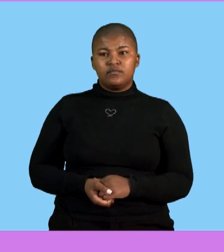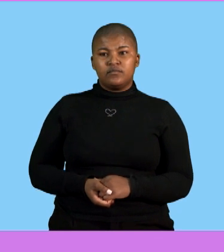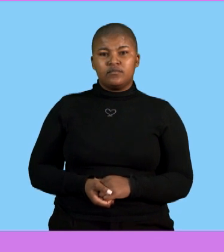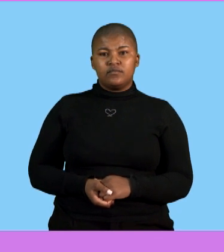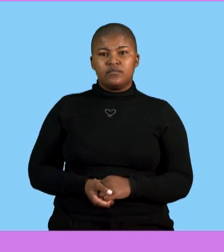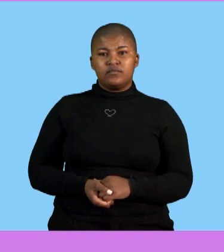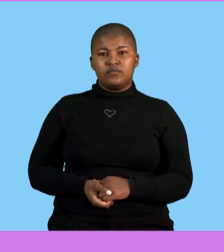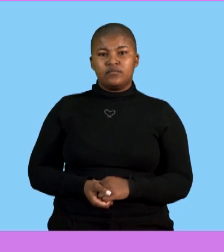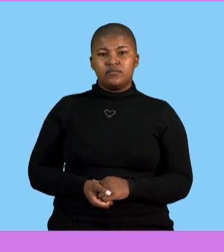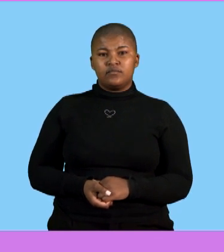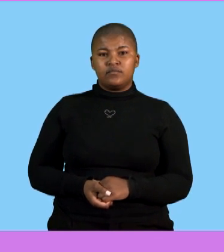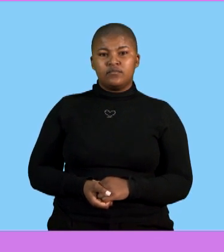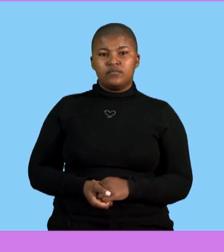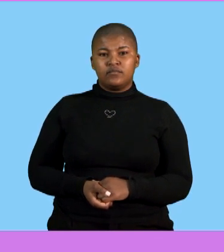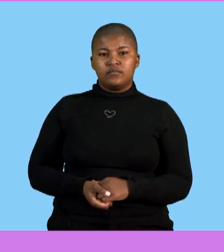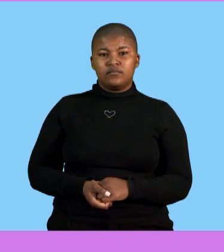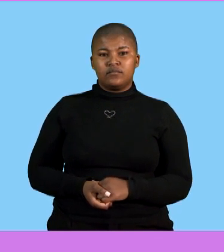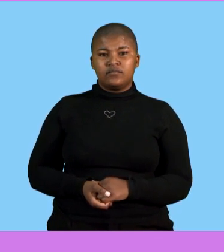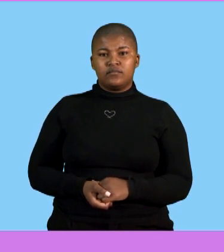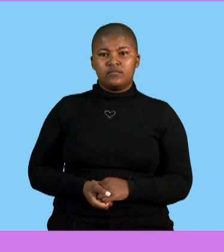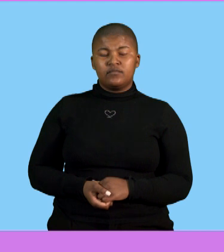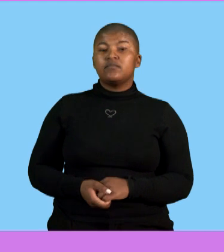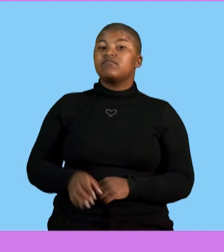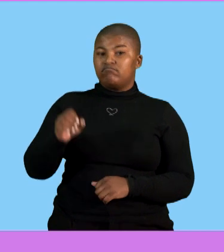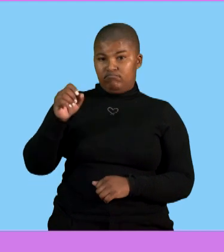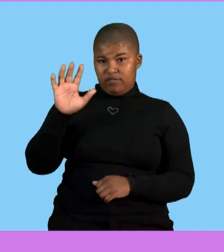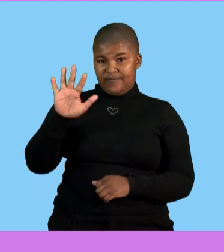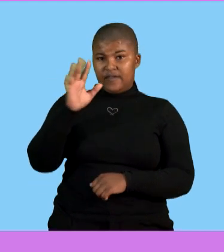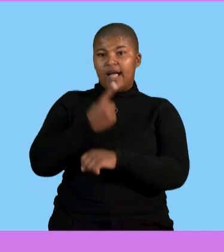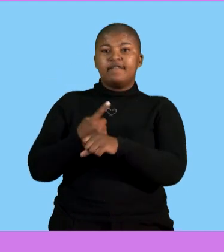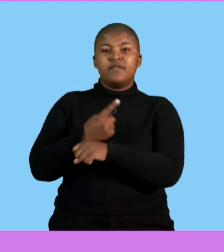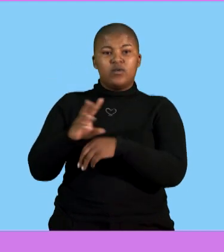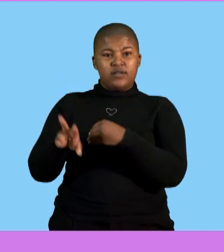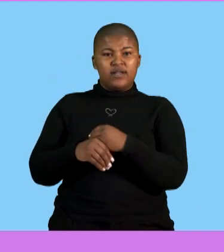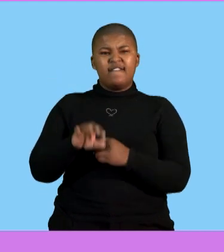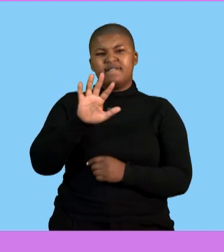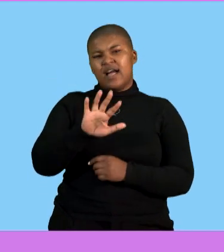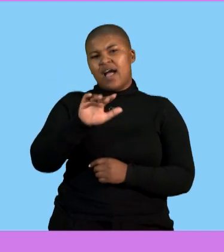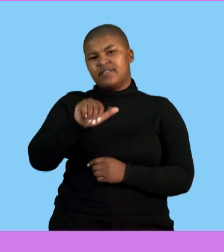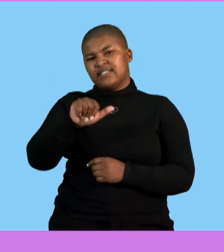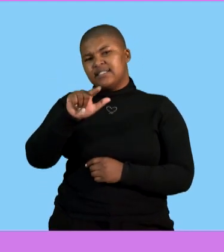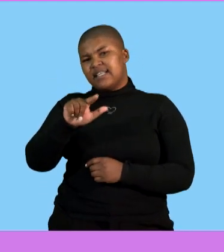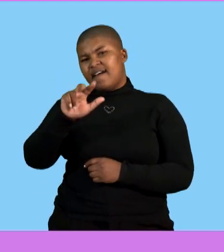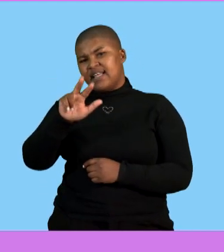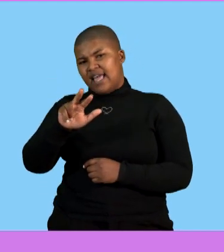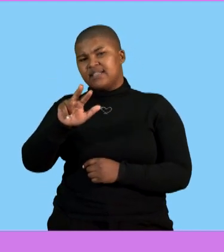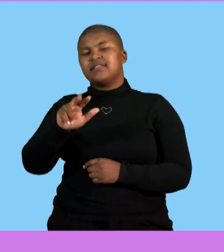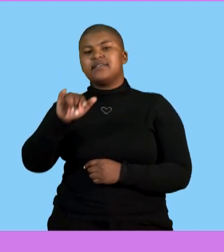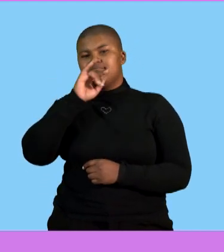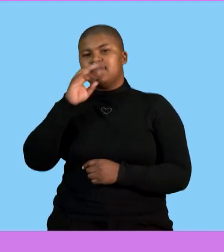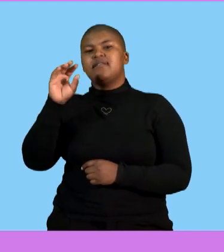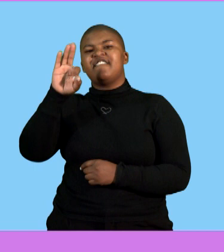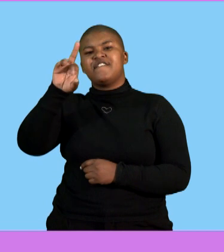we go through again, we have 5 hours, and then that's 3. So we have 5, 6,